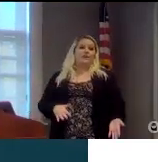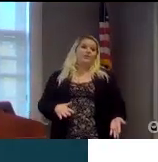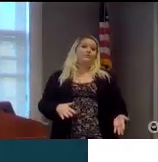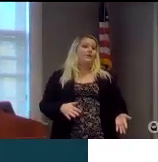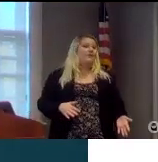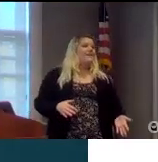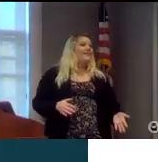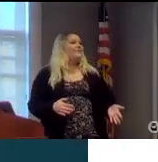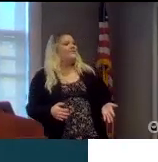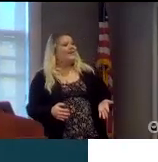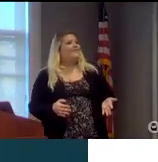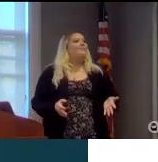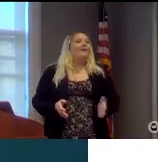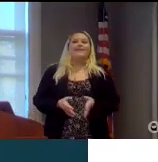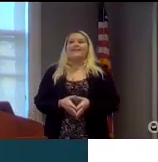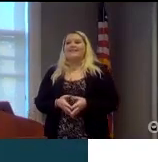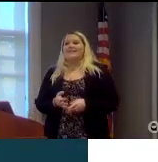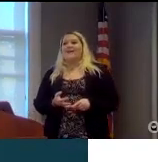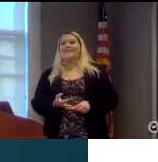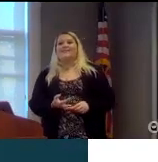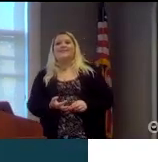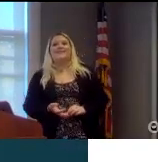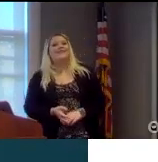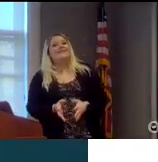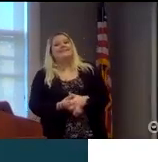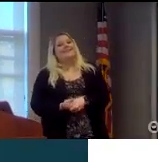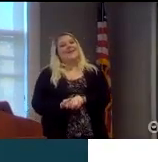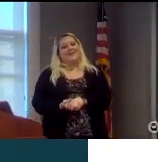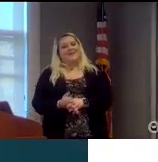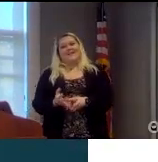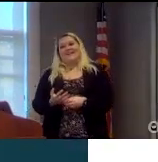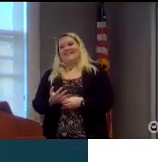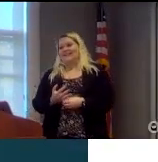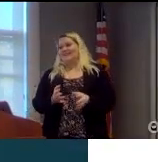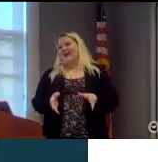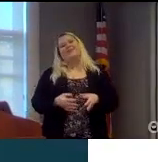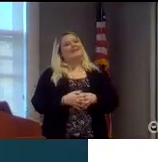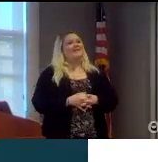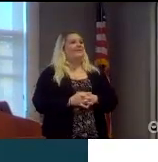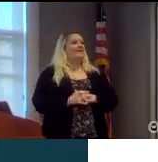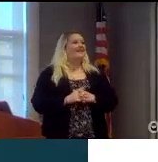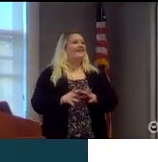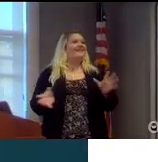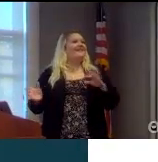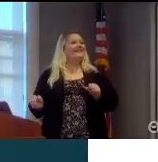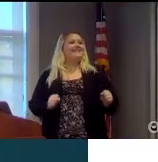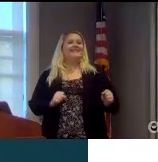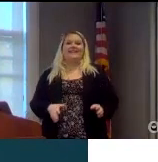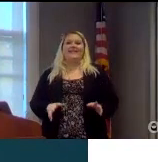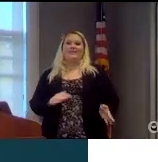Google Earth and ArcGIS Pro. It was a very fun process of having to look at all the coordinates, get them accurate so we